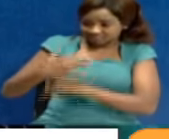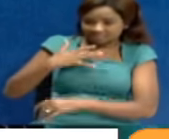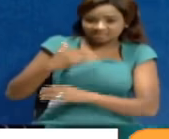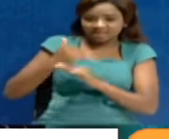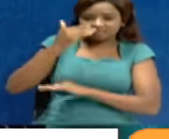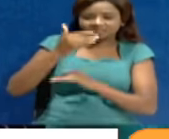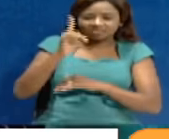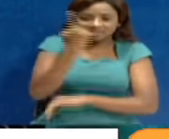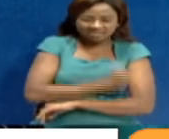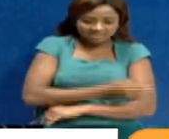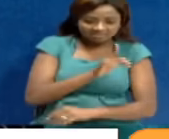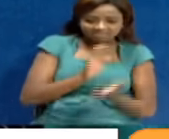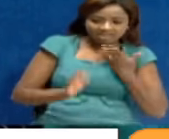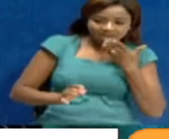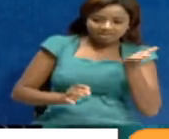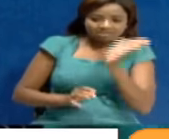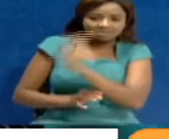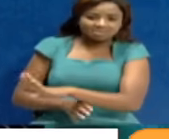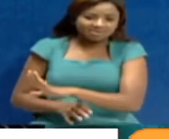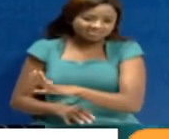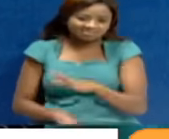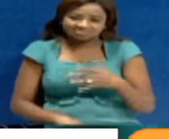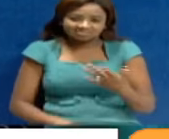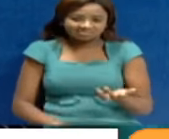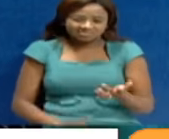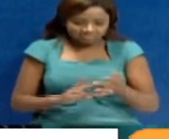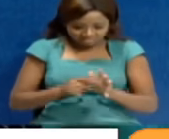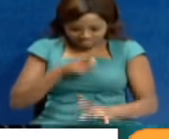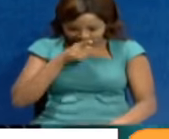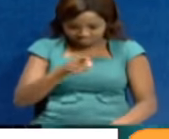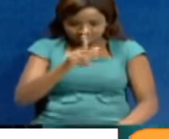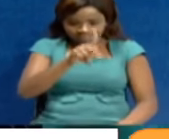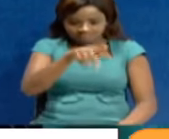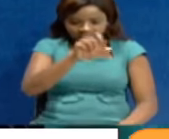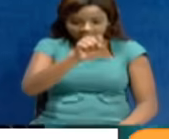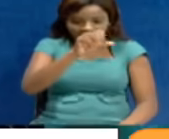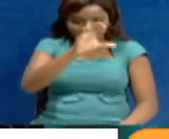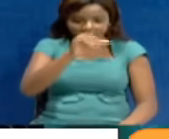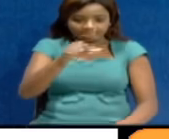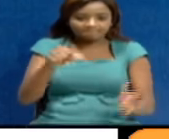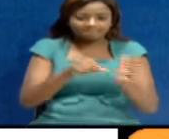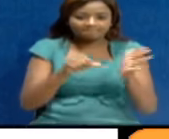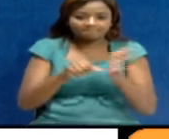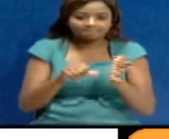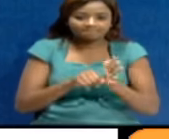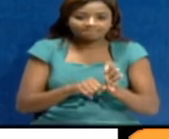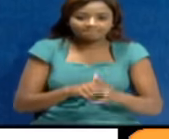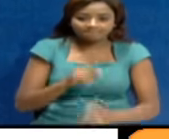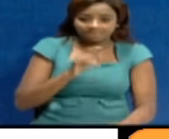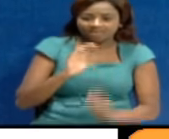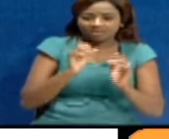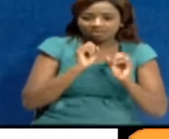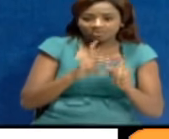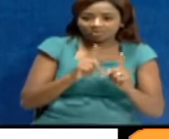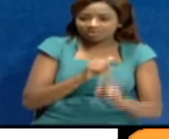this problem must be located right at the doorstep of the Public Service Commission. But it, yes. Let me bring in Okiya